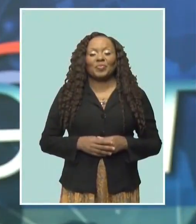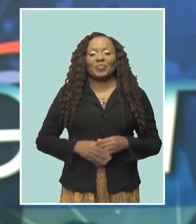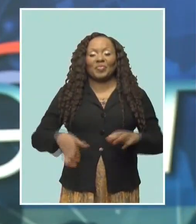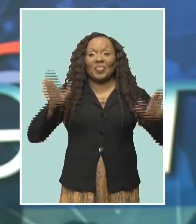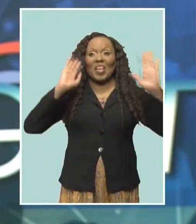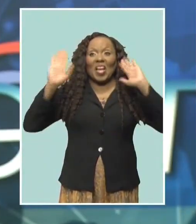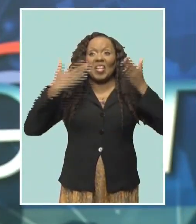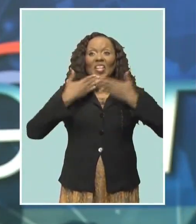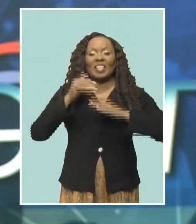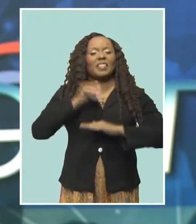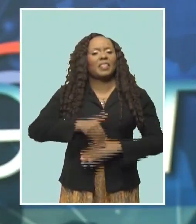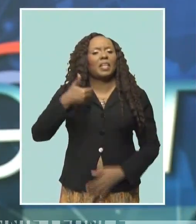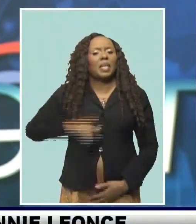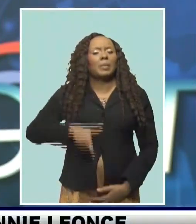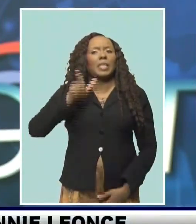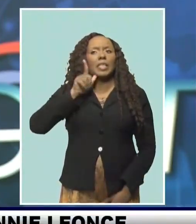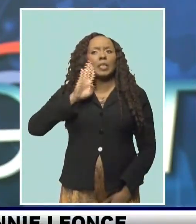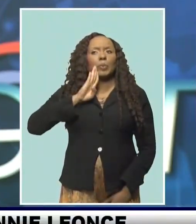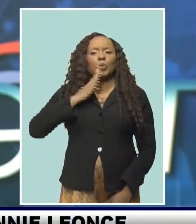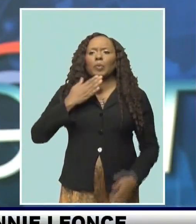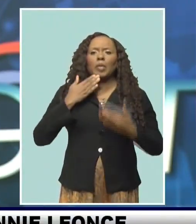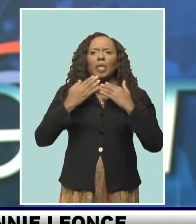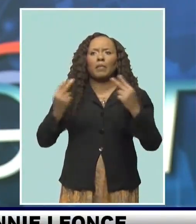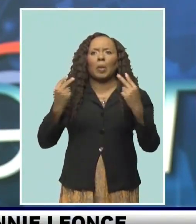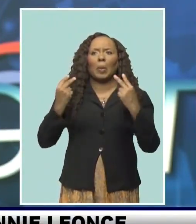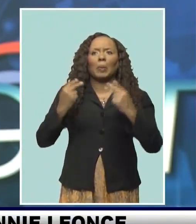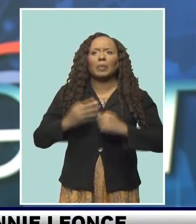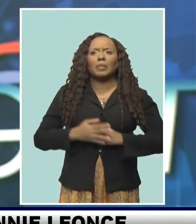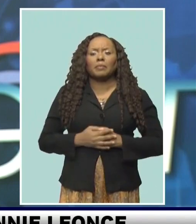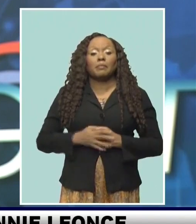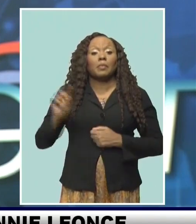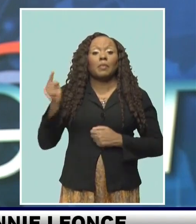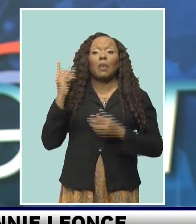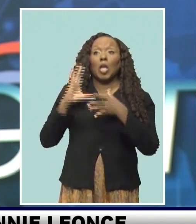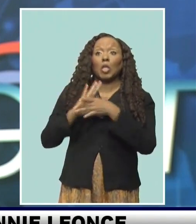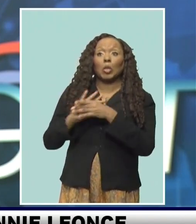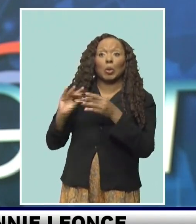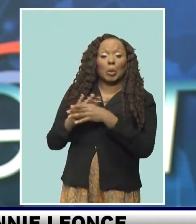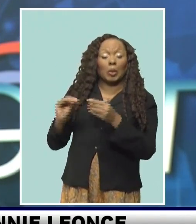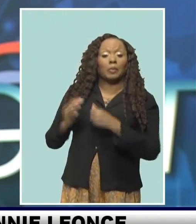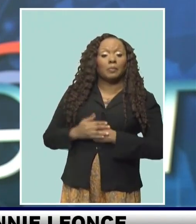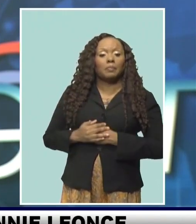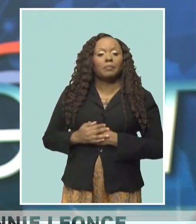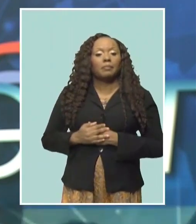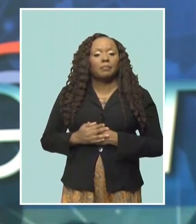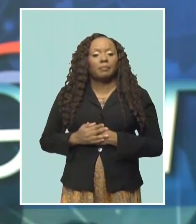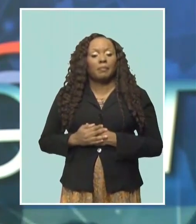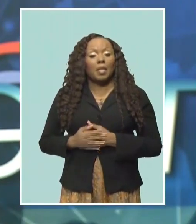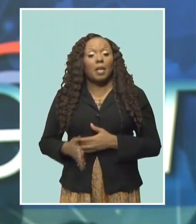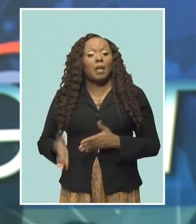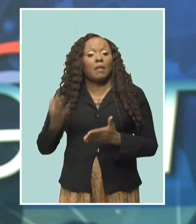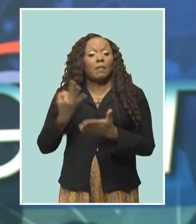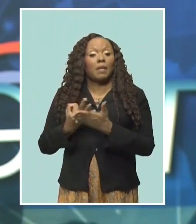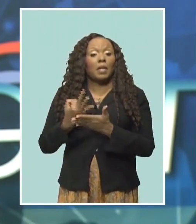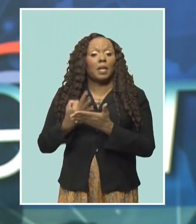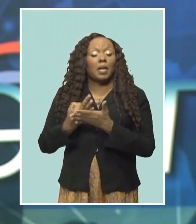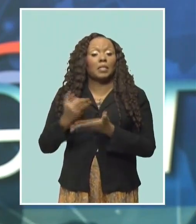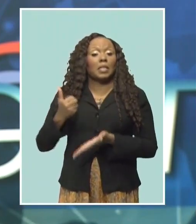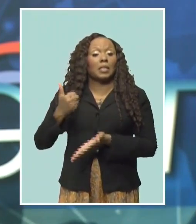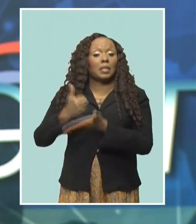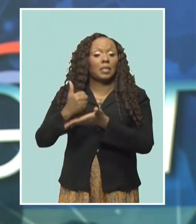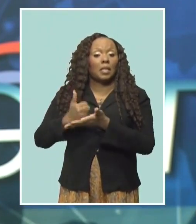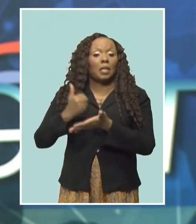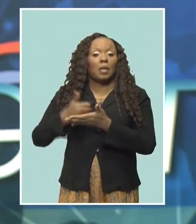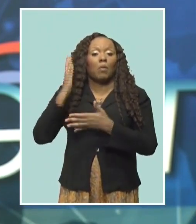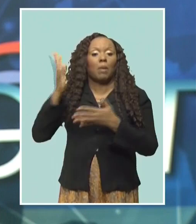Very good evening to you. I'm Lisa Broom. Thank you so much for tuning in. In our top story tonight, in an unprecedented move, much needed